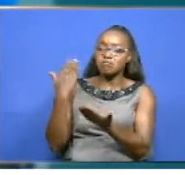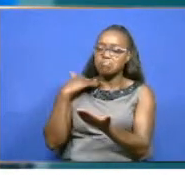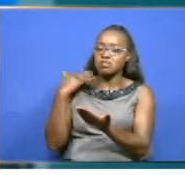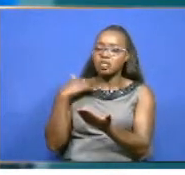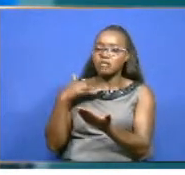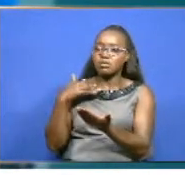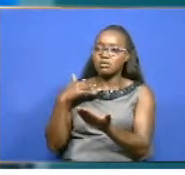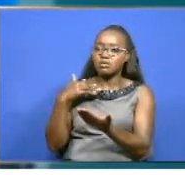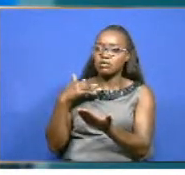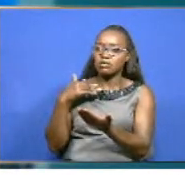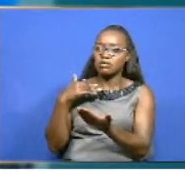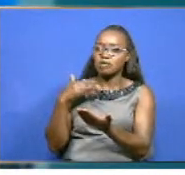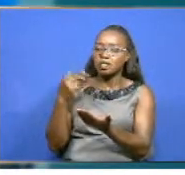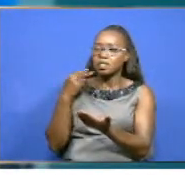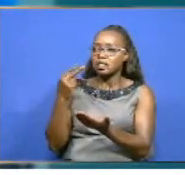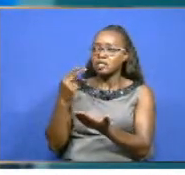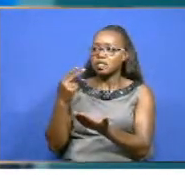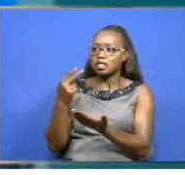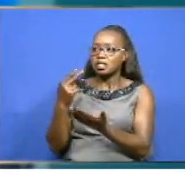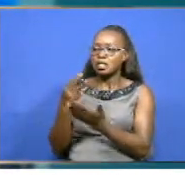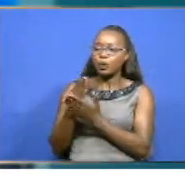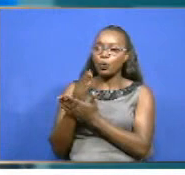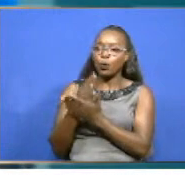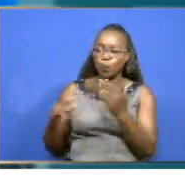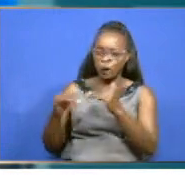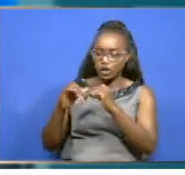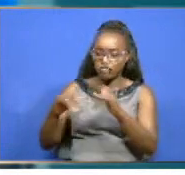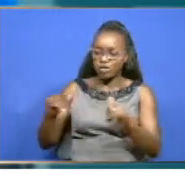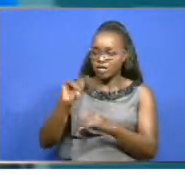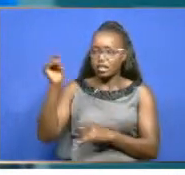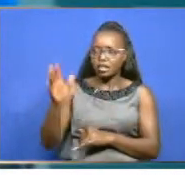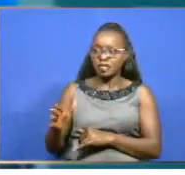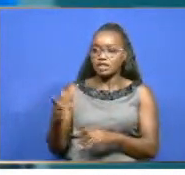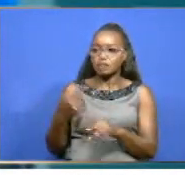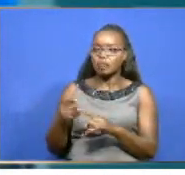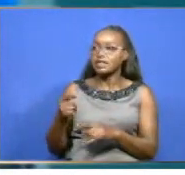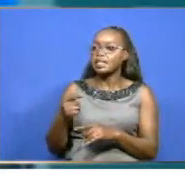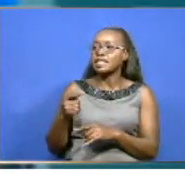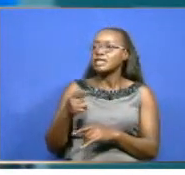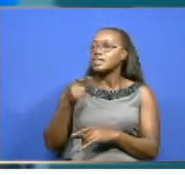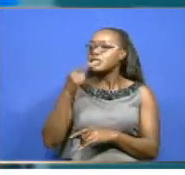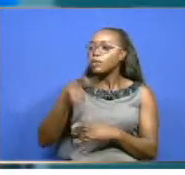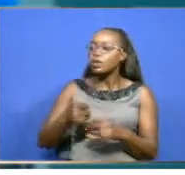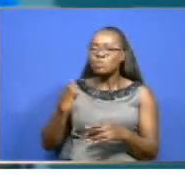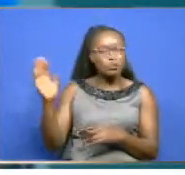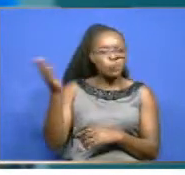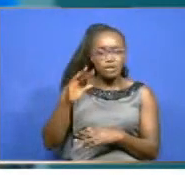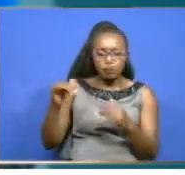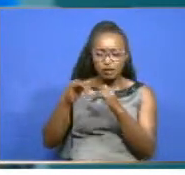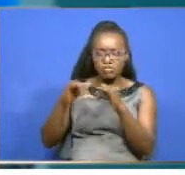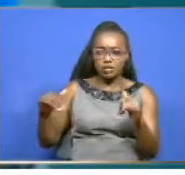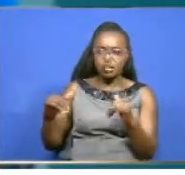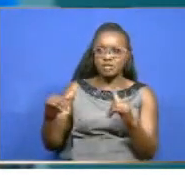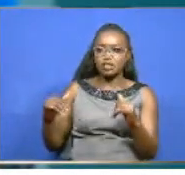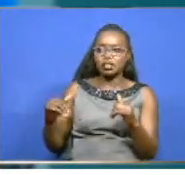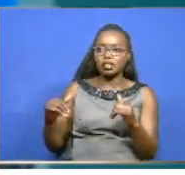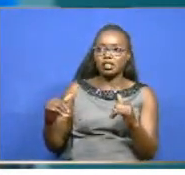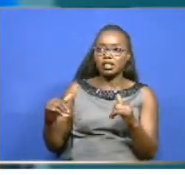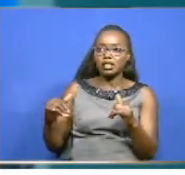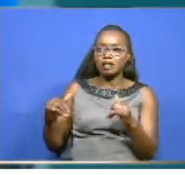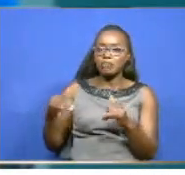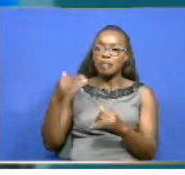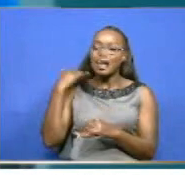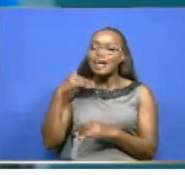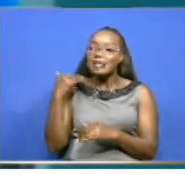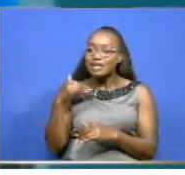who want to see that they want to polarize and divide Kenyans. But we have always said we will never be divided by, you know, a thug who